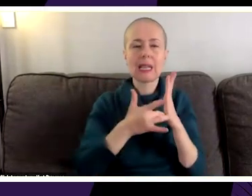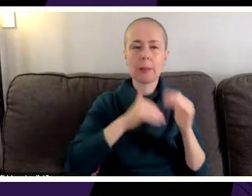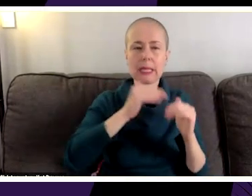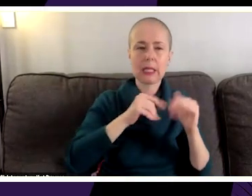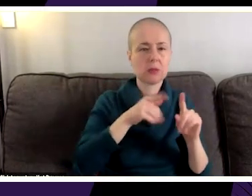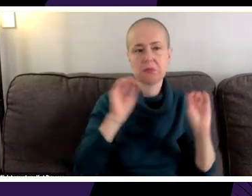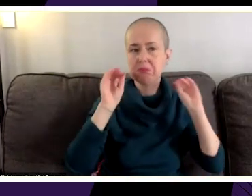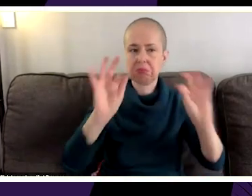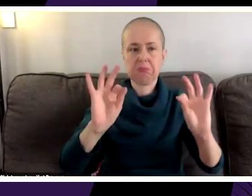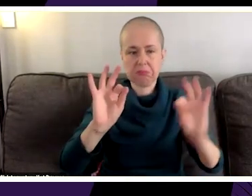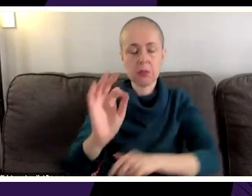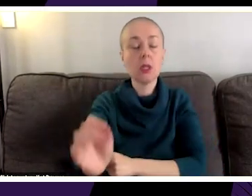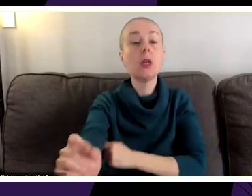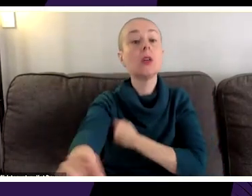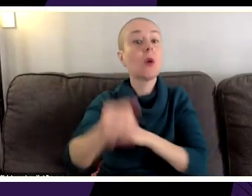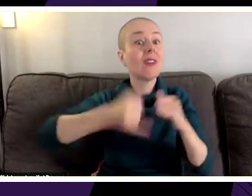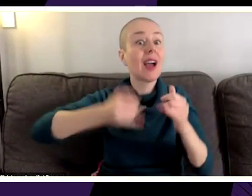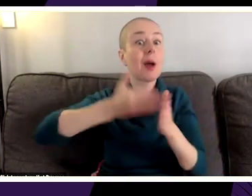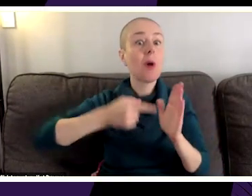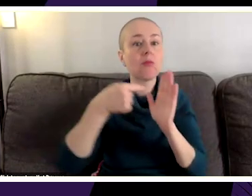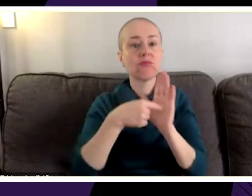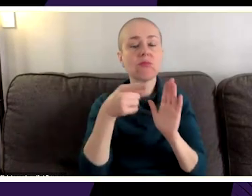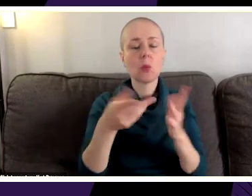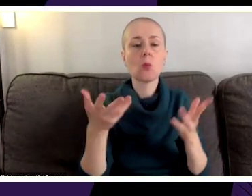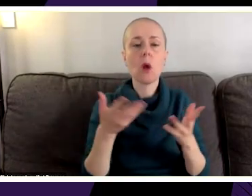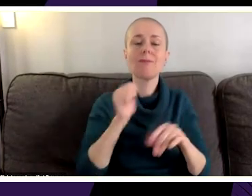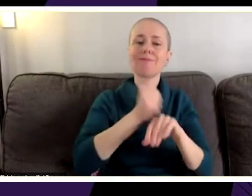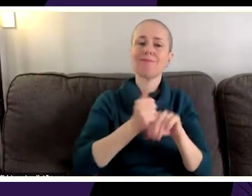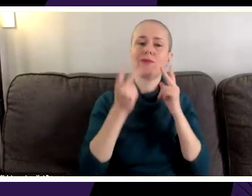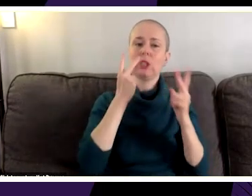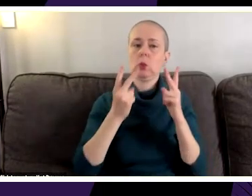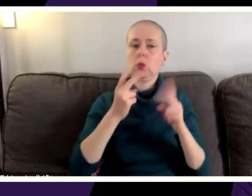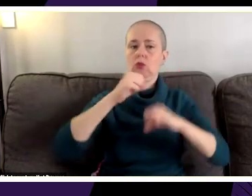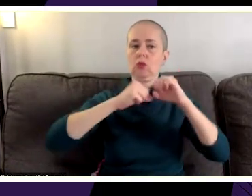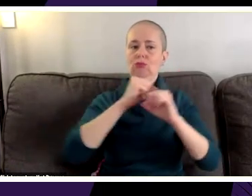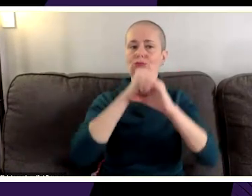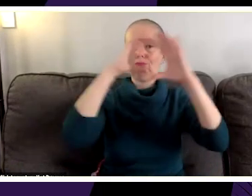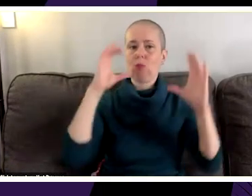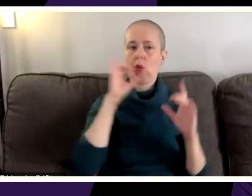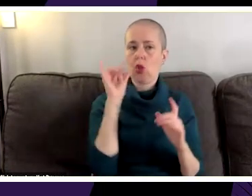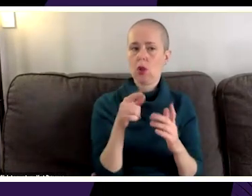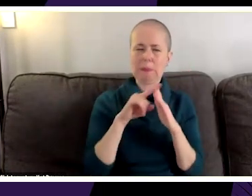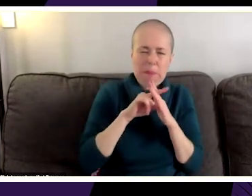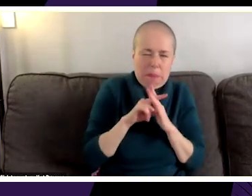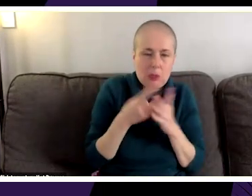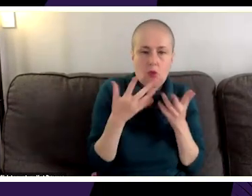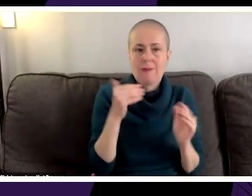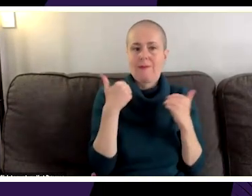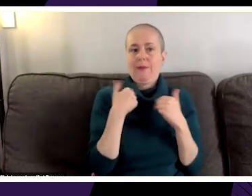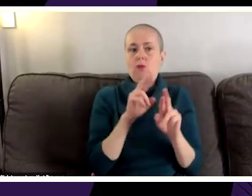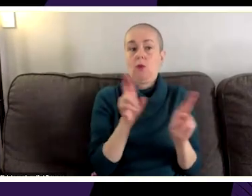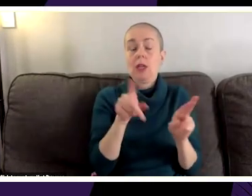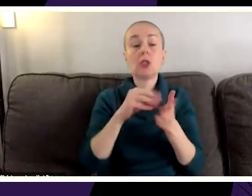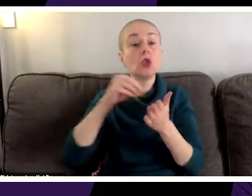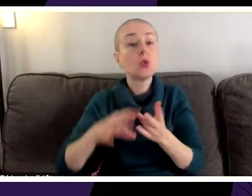And the final component of this is the fact that we established a visual structure early on, so that contributions from students